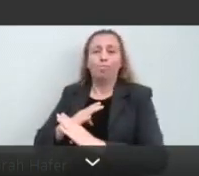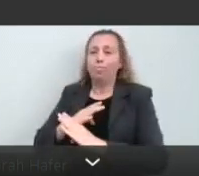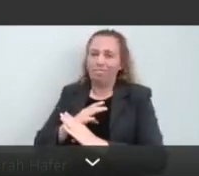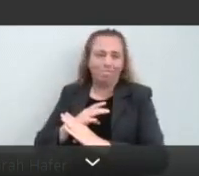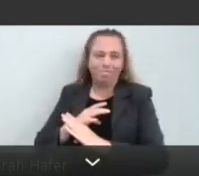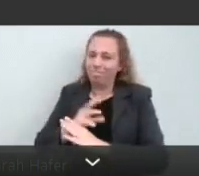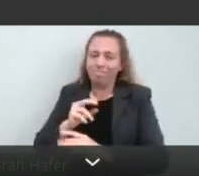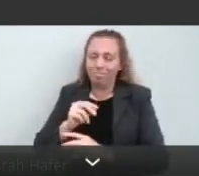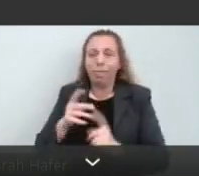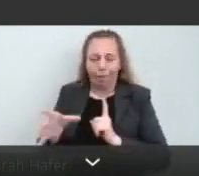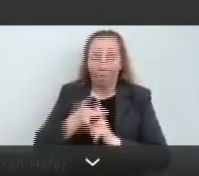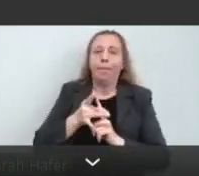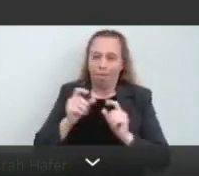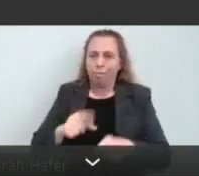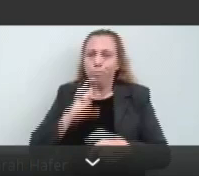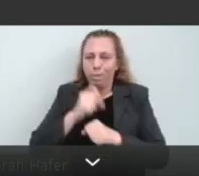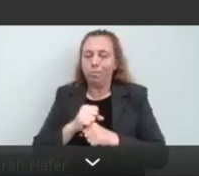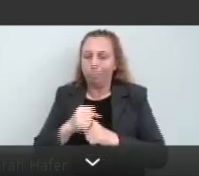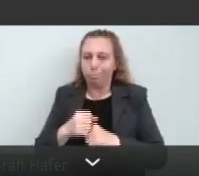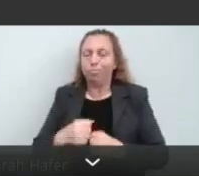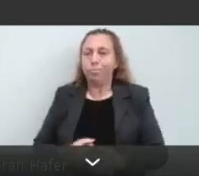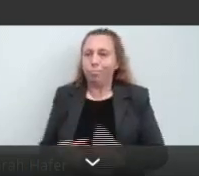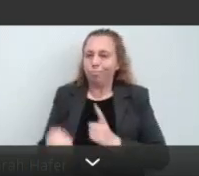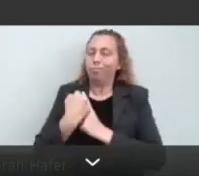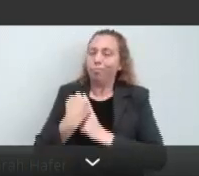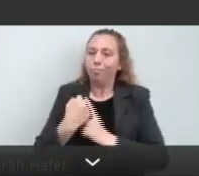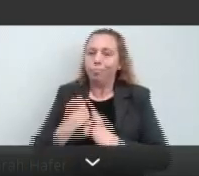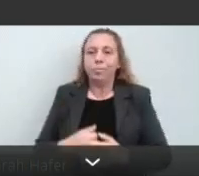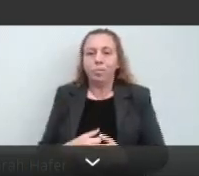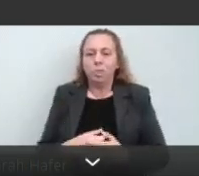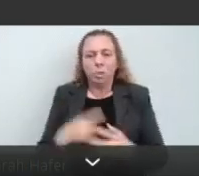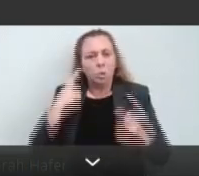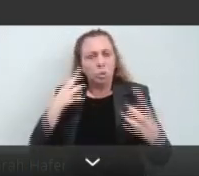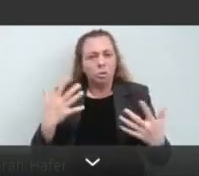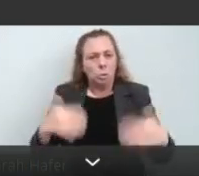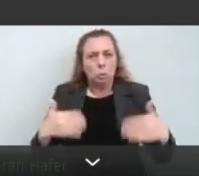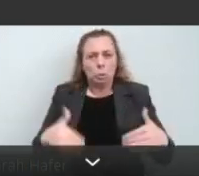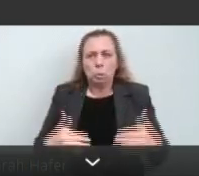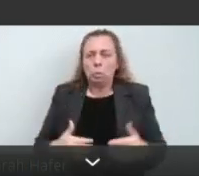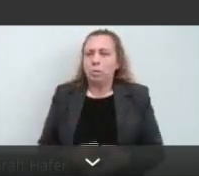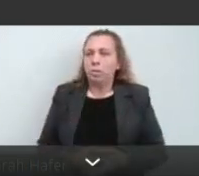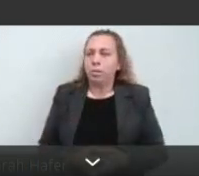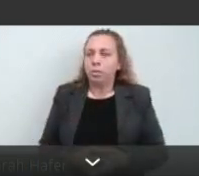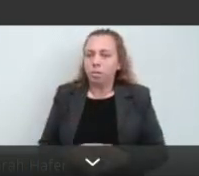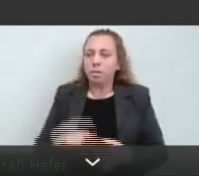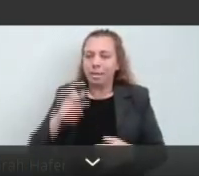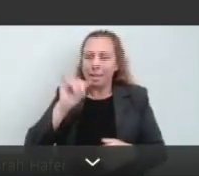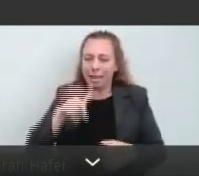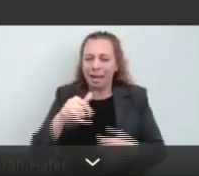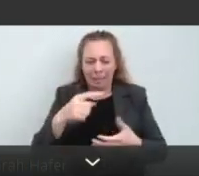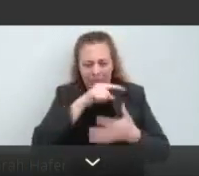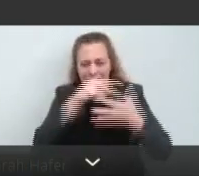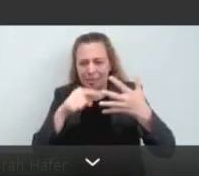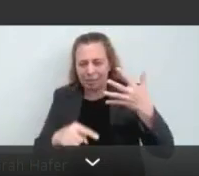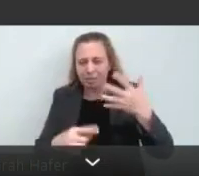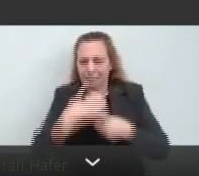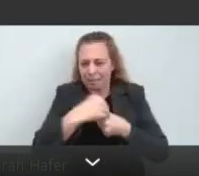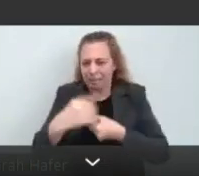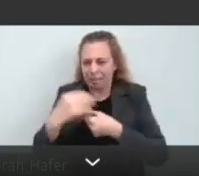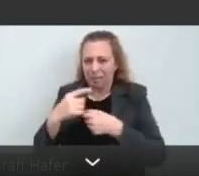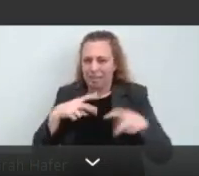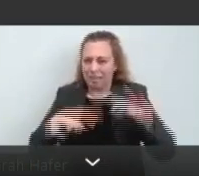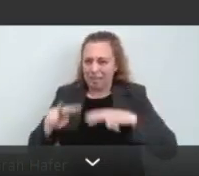and its consequences. So we need to really carefully balance reopening, knowing that COVID-19 will be more likely to spread as